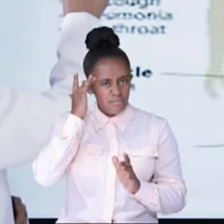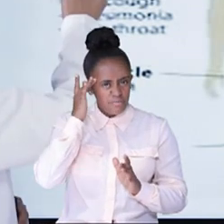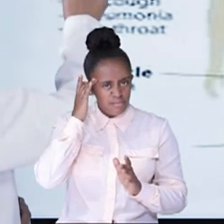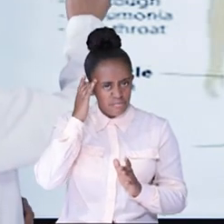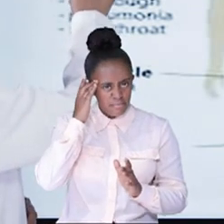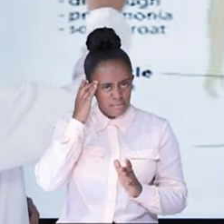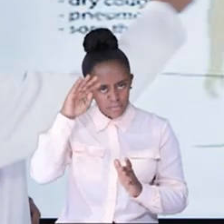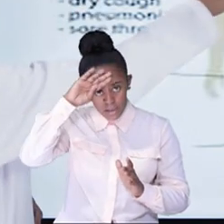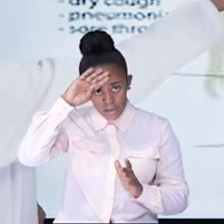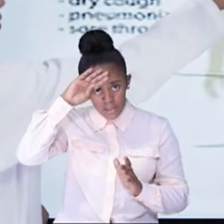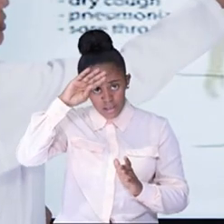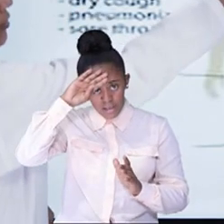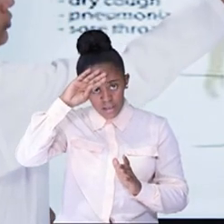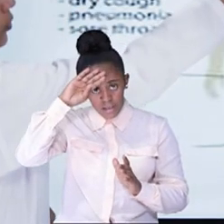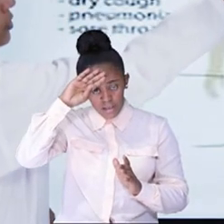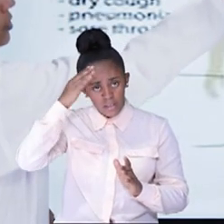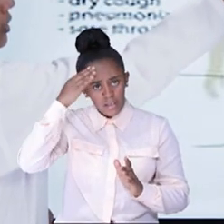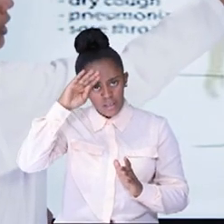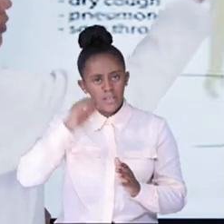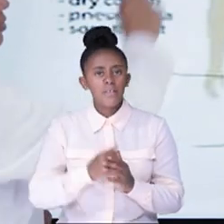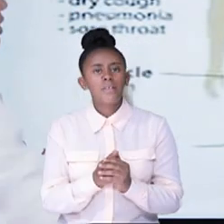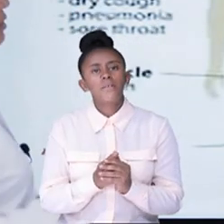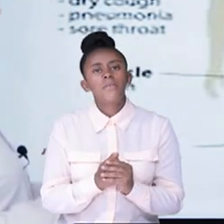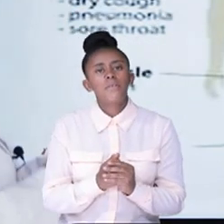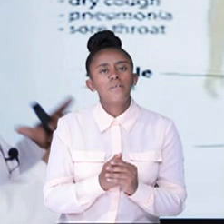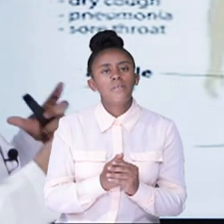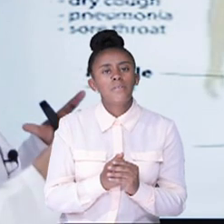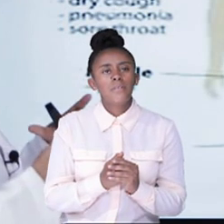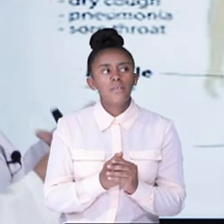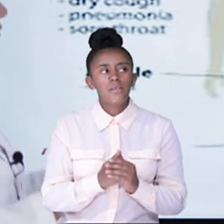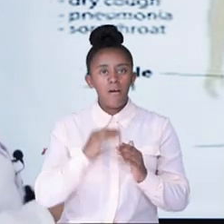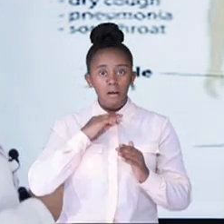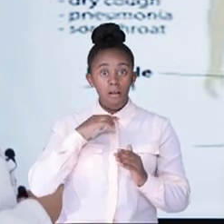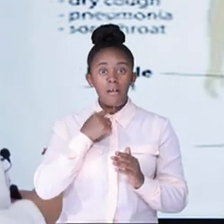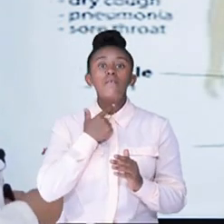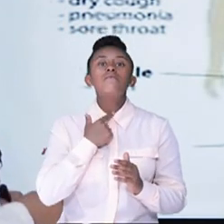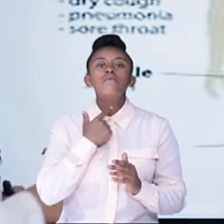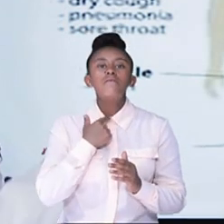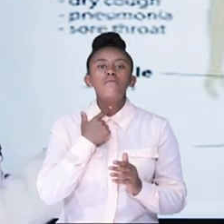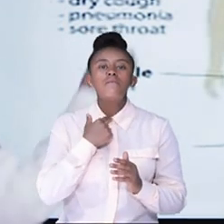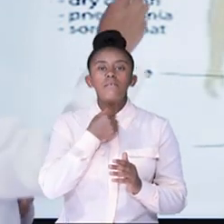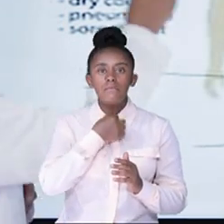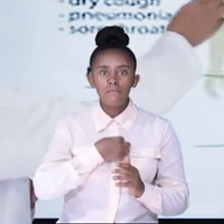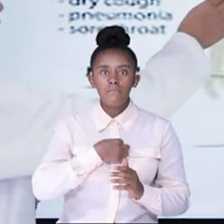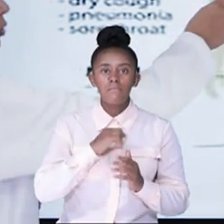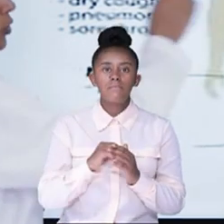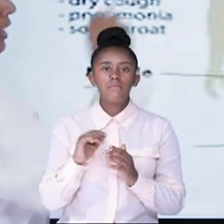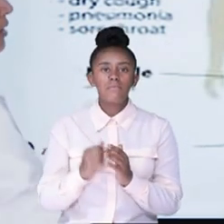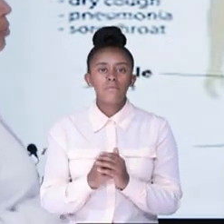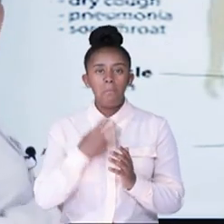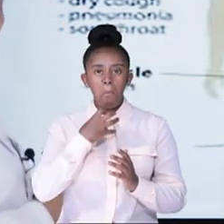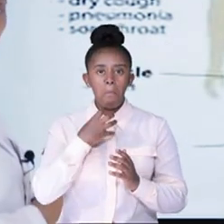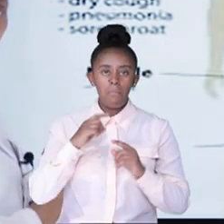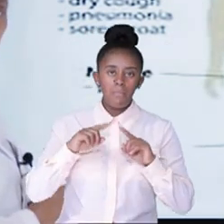and enlarged lymph nodes around here, swelling of lymph glands, and when you